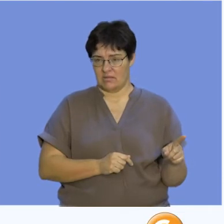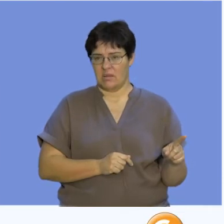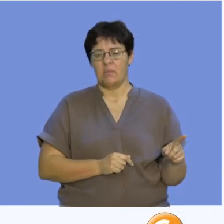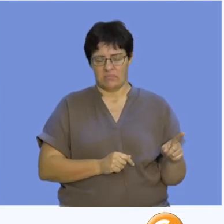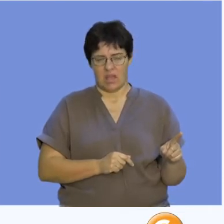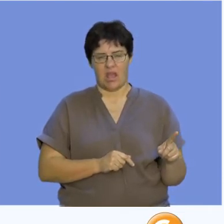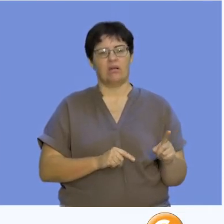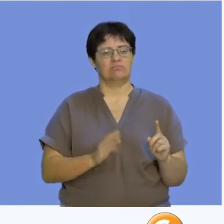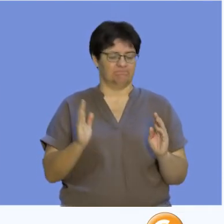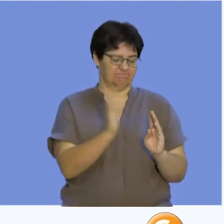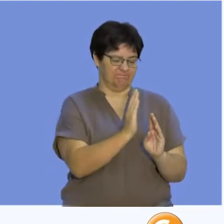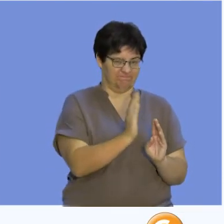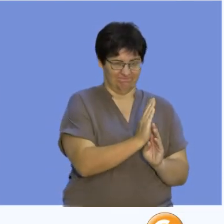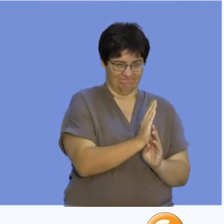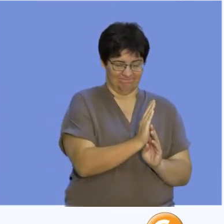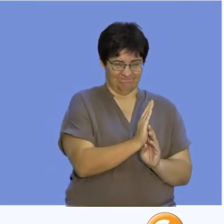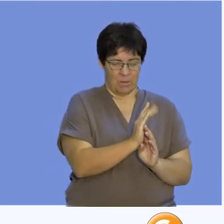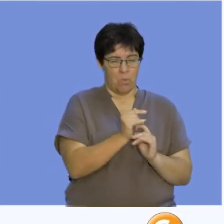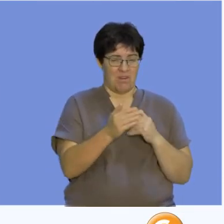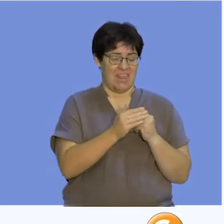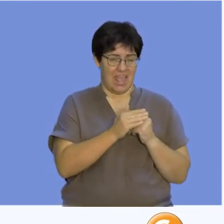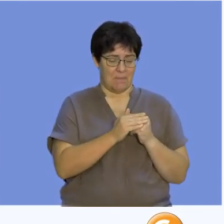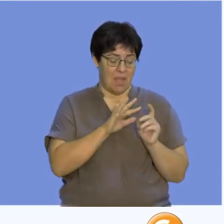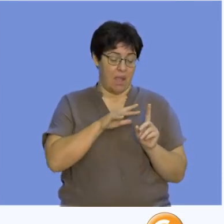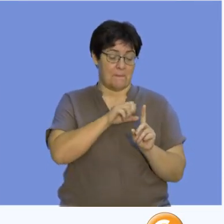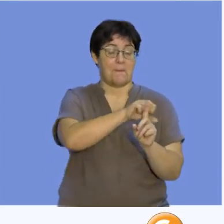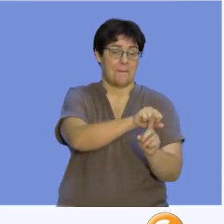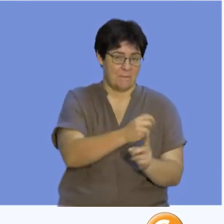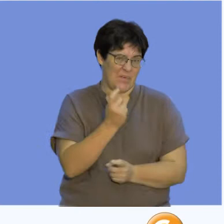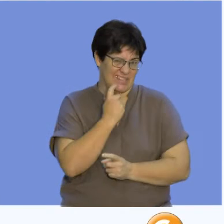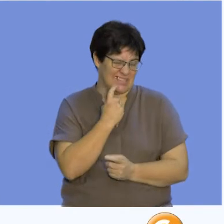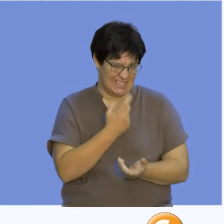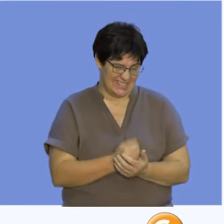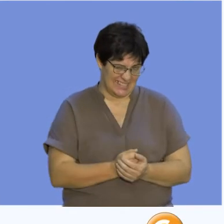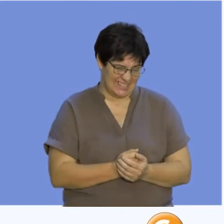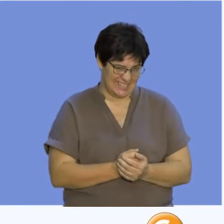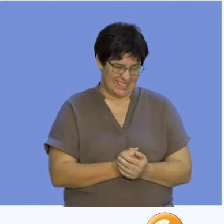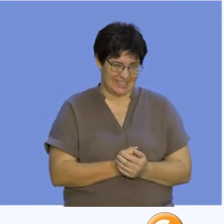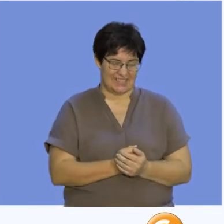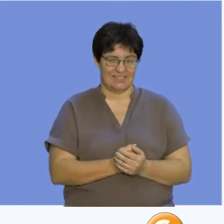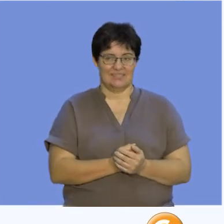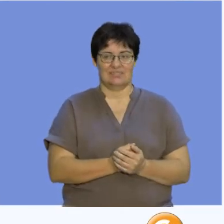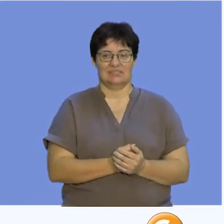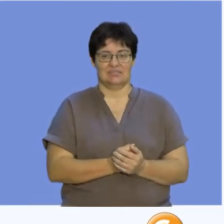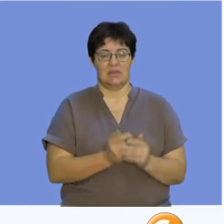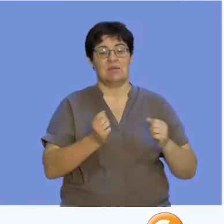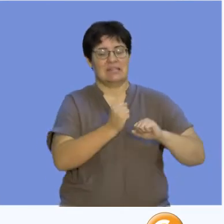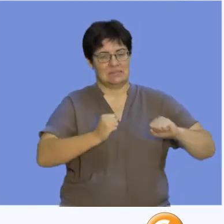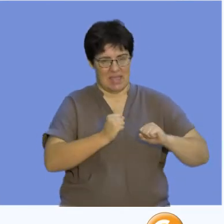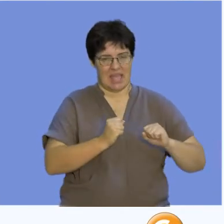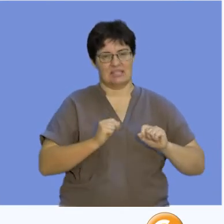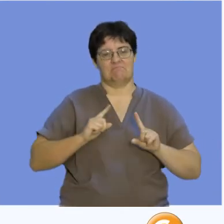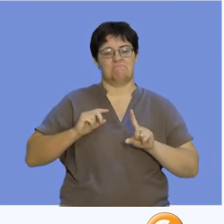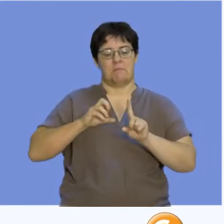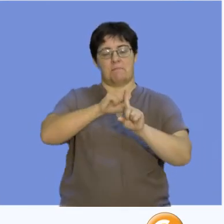of a fighting chance. So I'm going to put 2 a little bit further, closer to 1, all right? And there's more space for it to